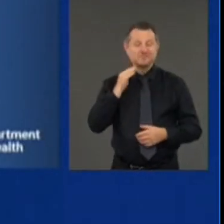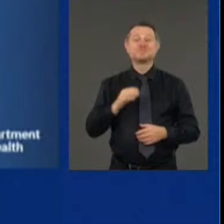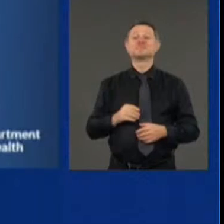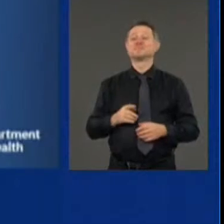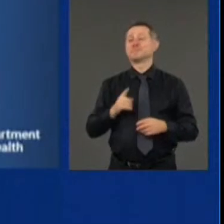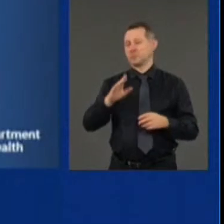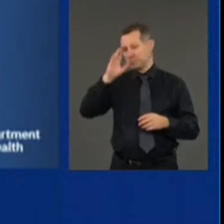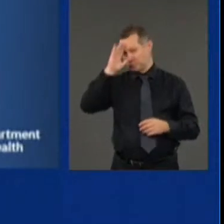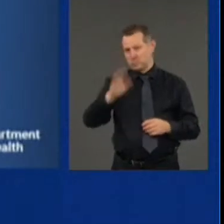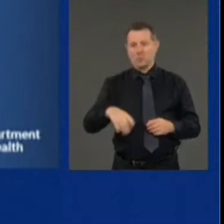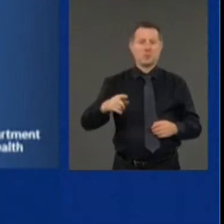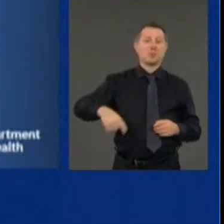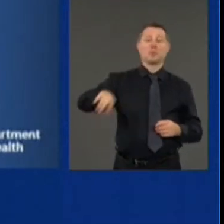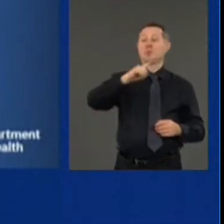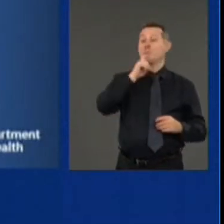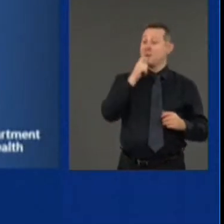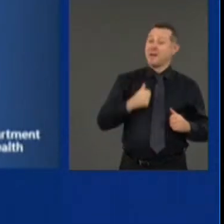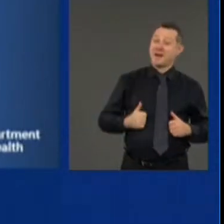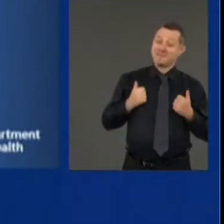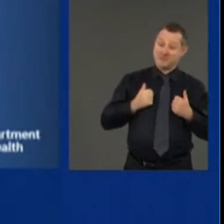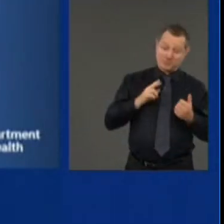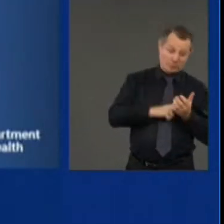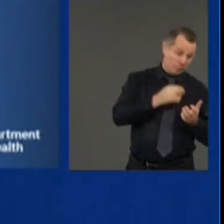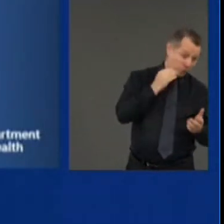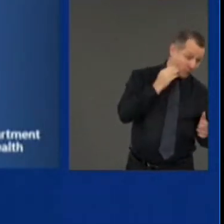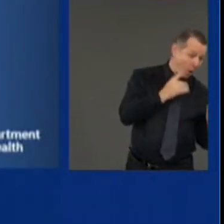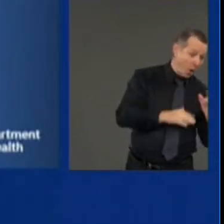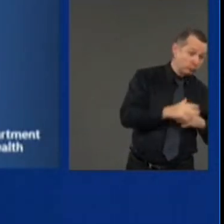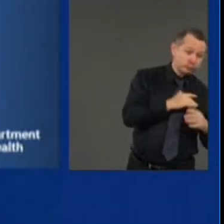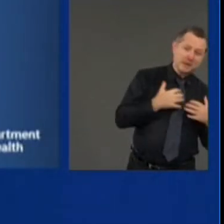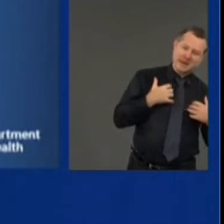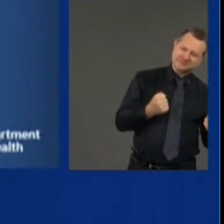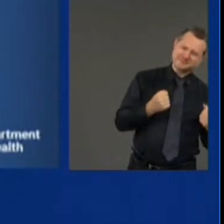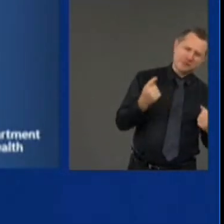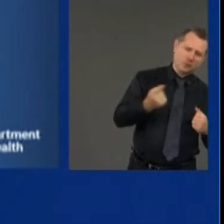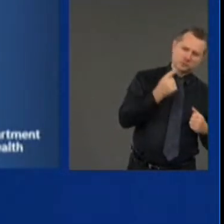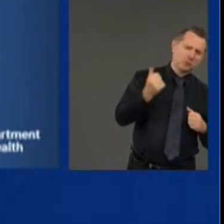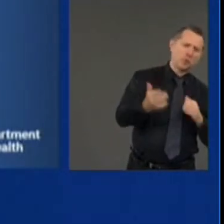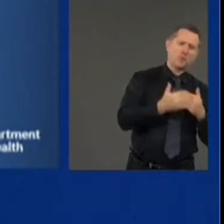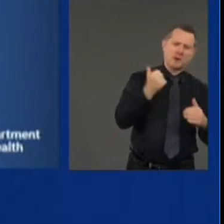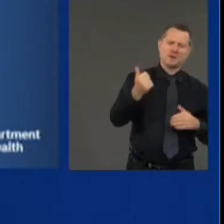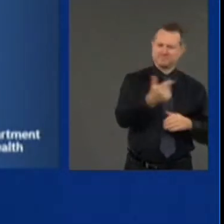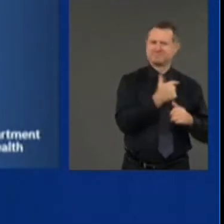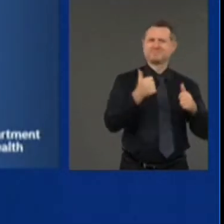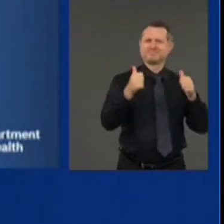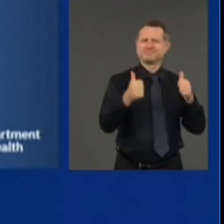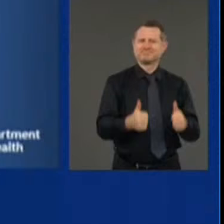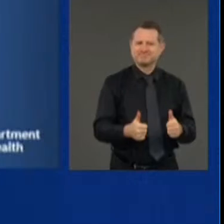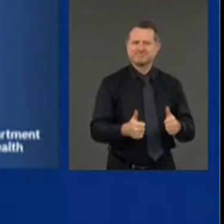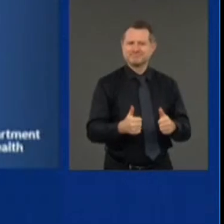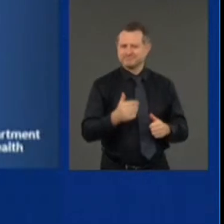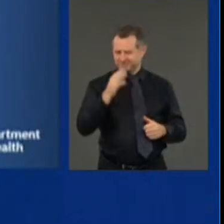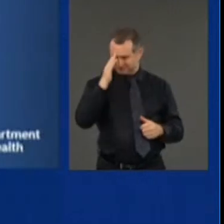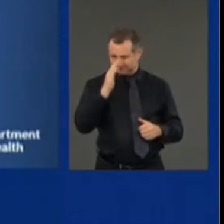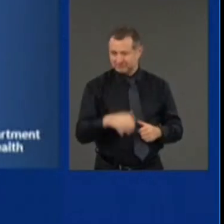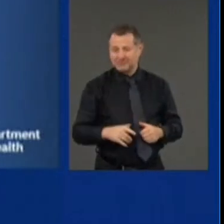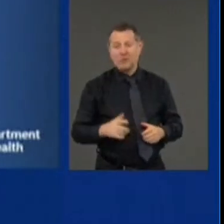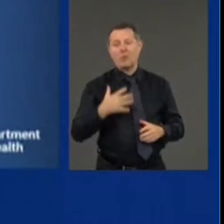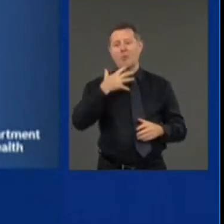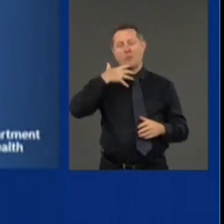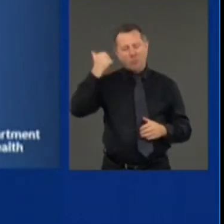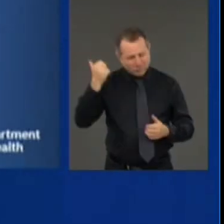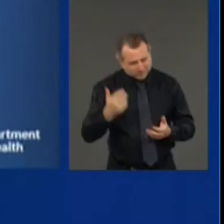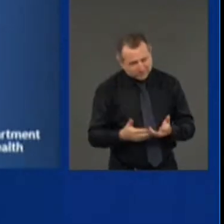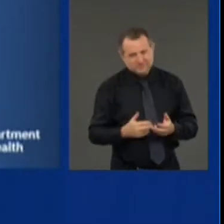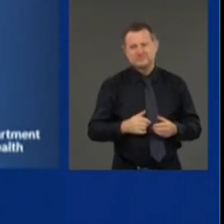most nursing home residents, they're frail. We know that. Their bodies have weathered the test of time. The slightest challenge